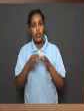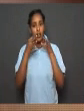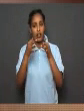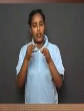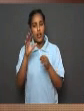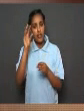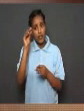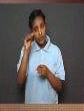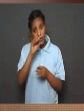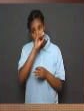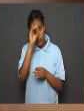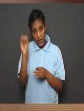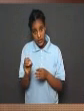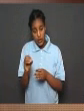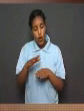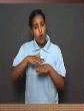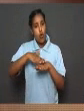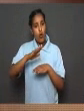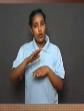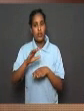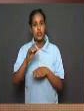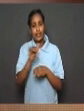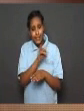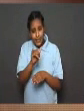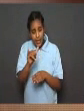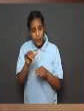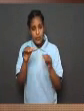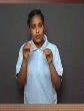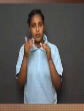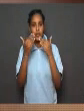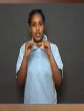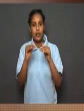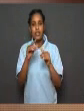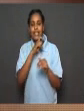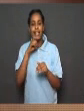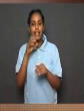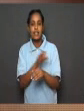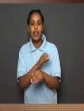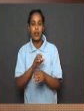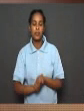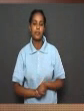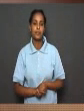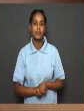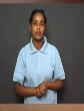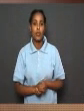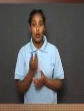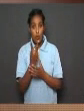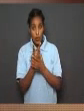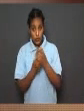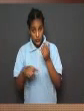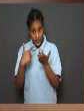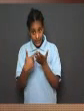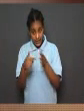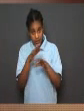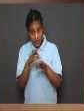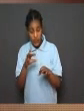to 50% longer than the same sized dry cell. Both of these